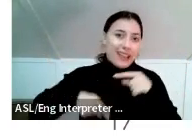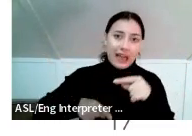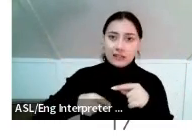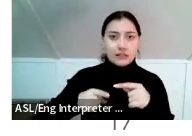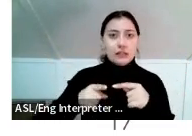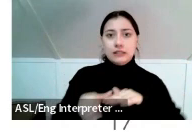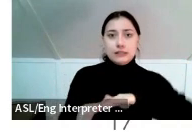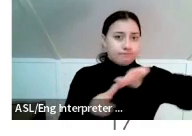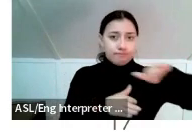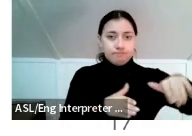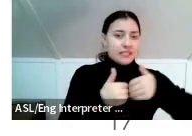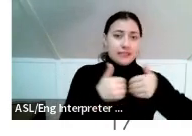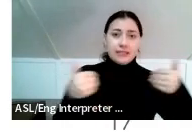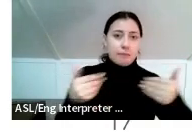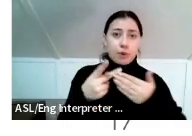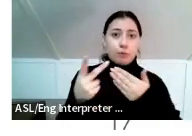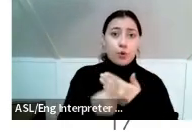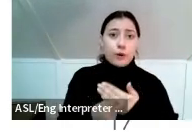entirely separate.